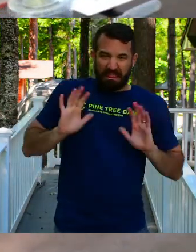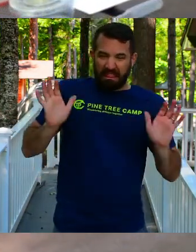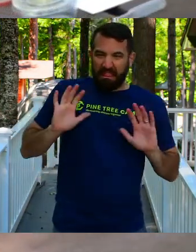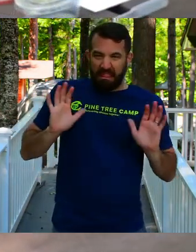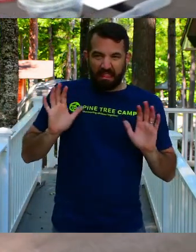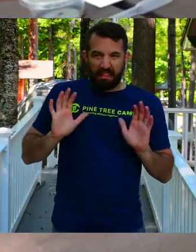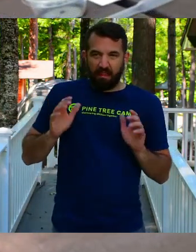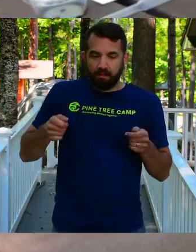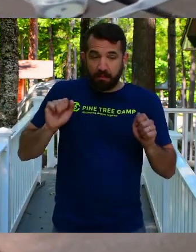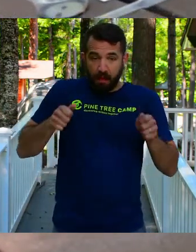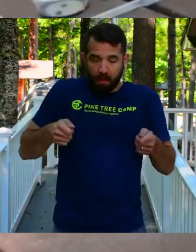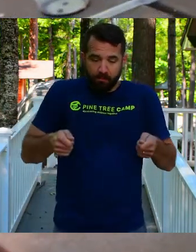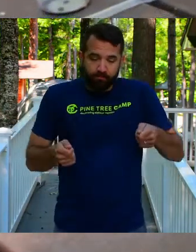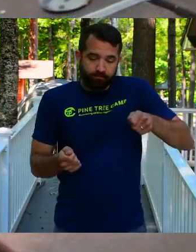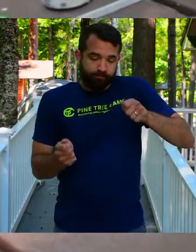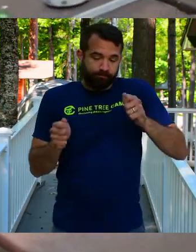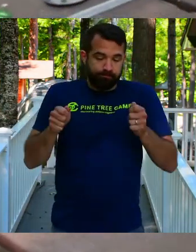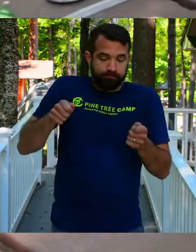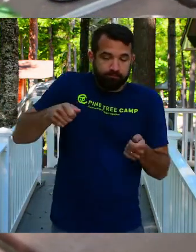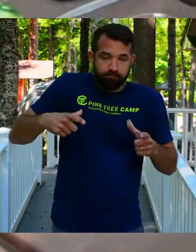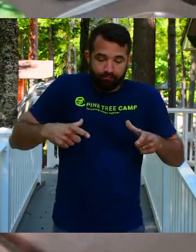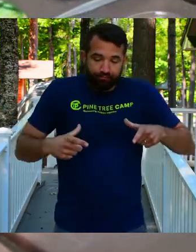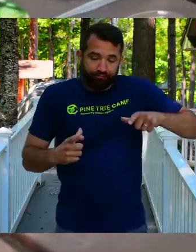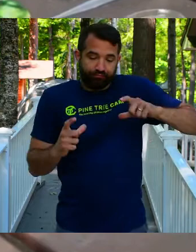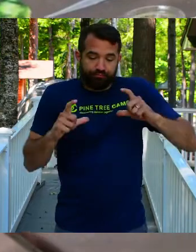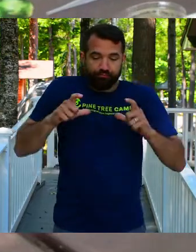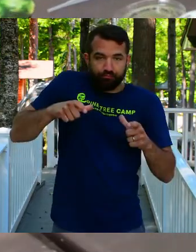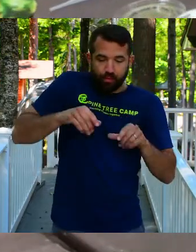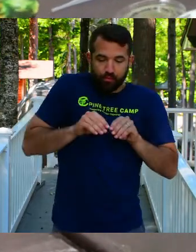coat on the inside of your plate.